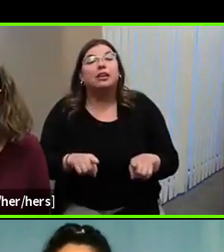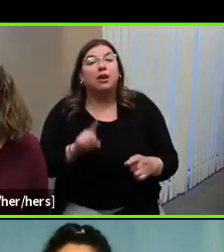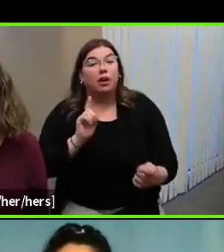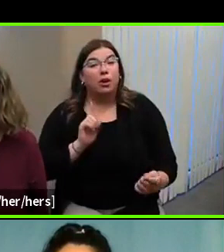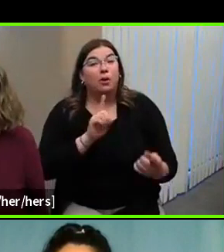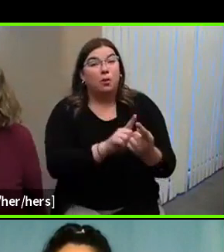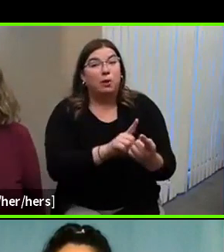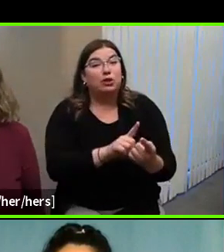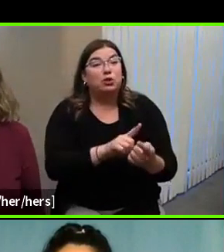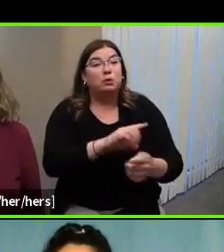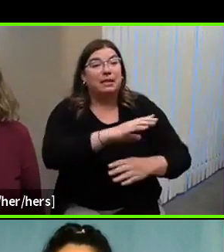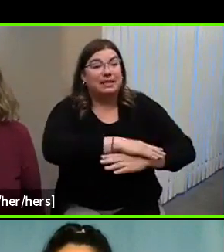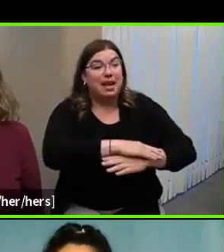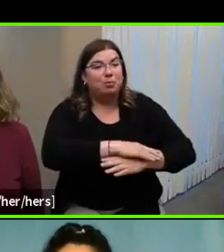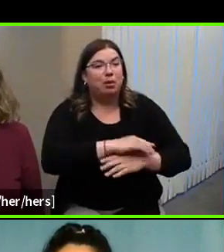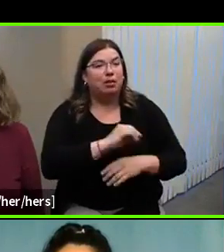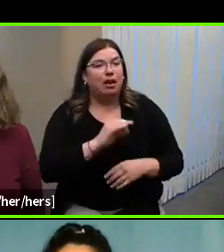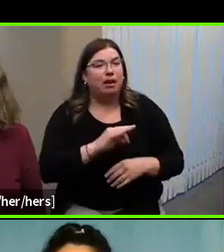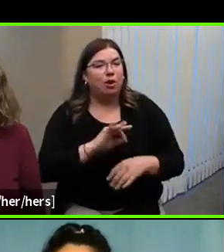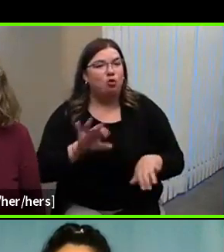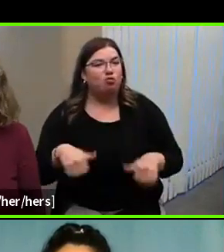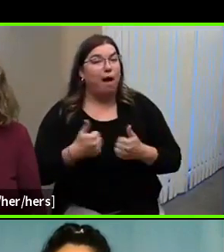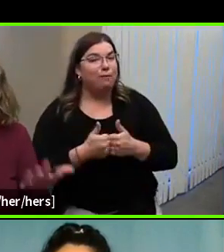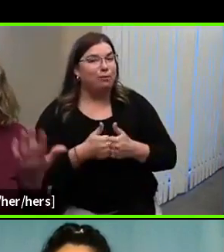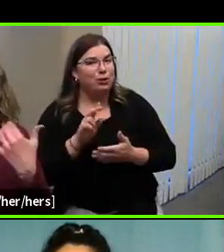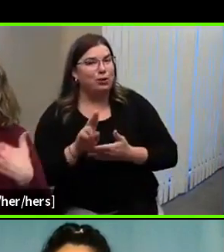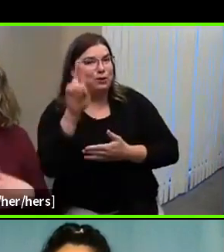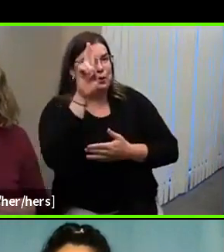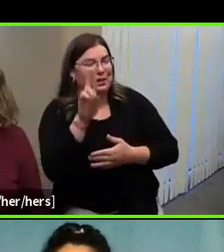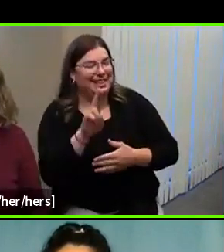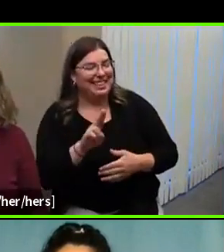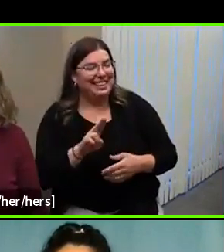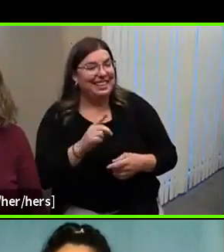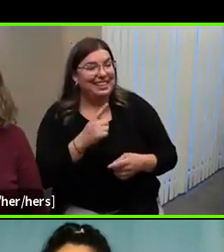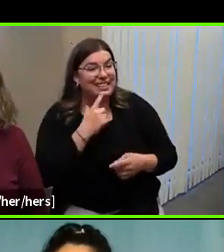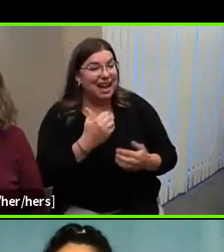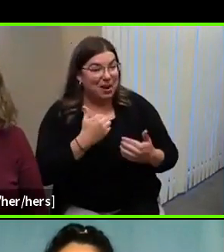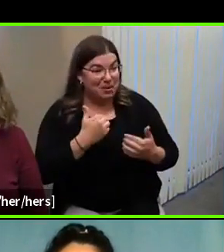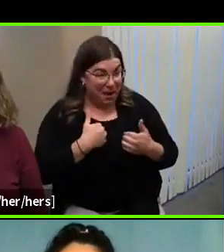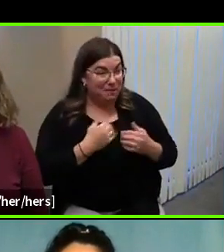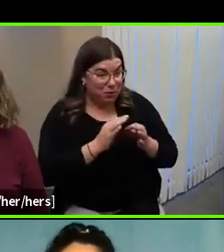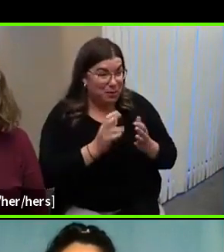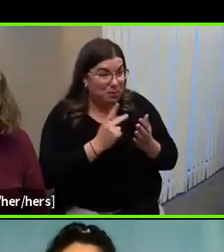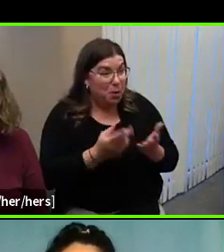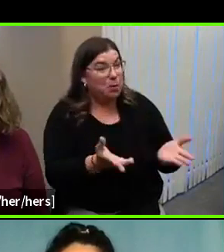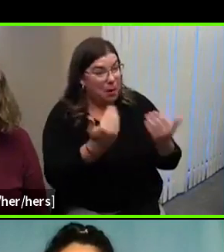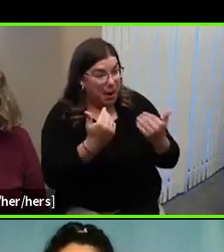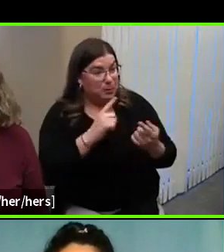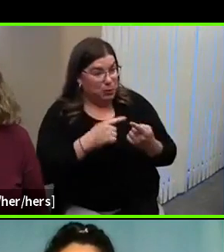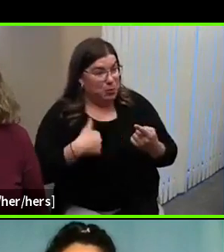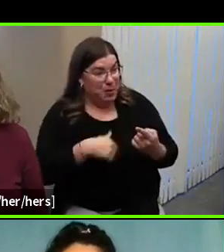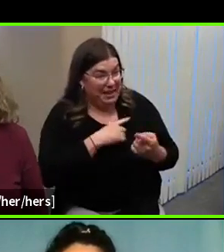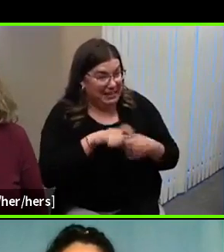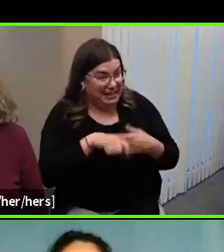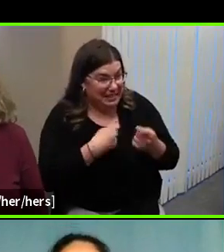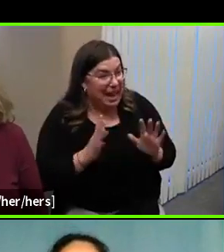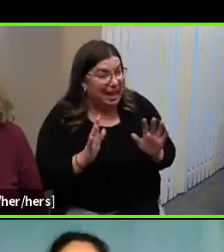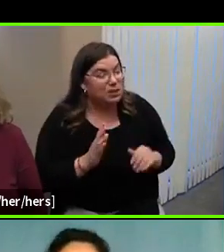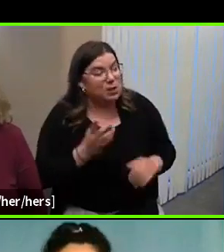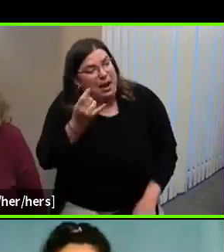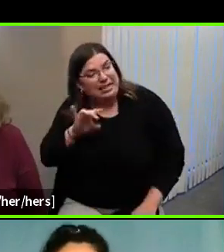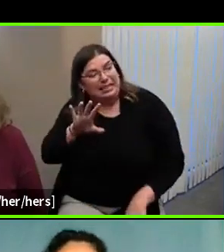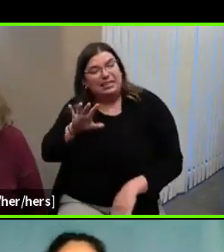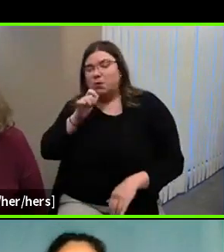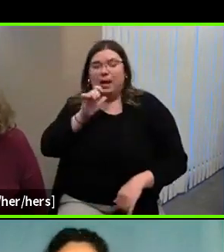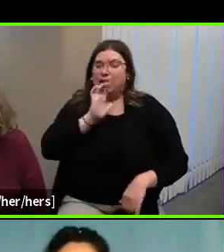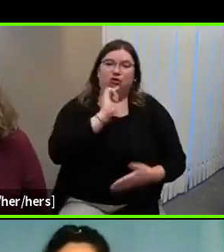rival university. And they said, we have interpreting, come to us instead. And I did. So I did